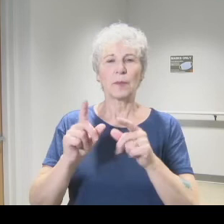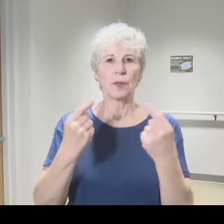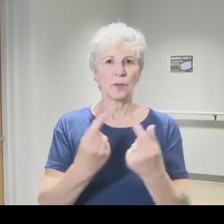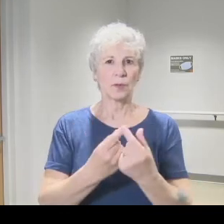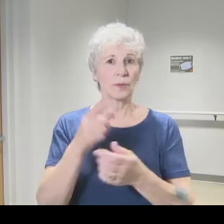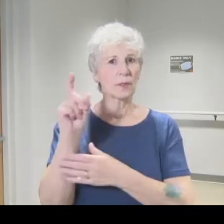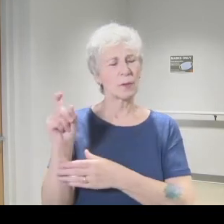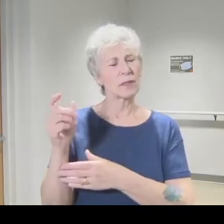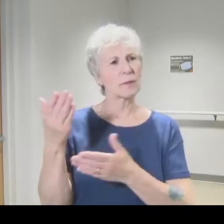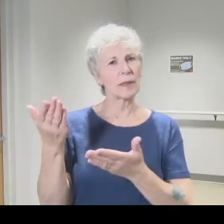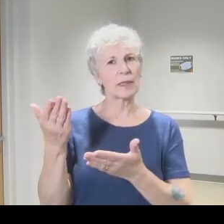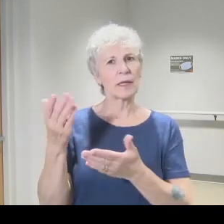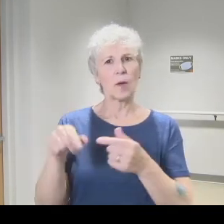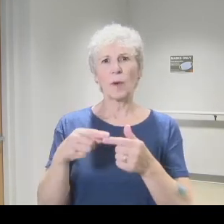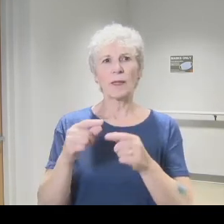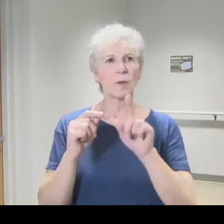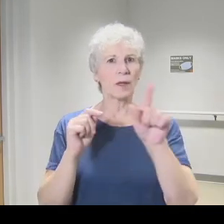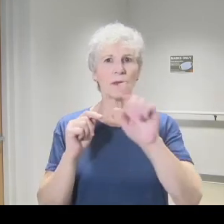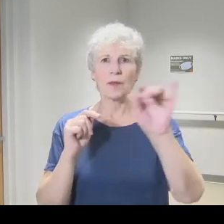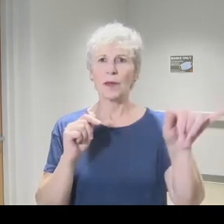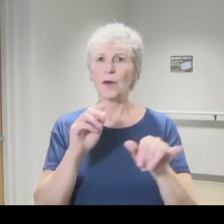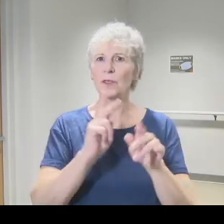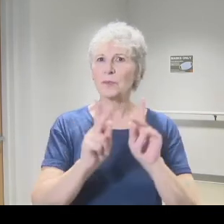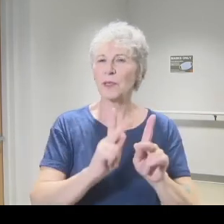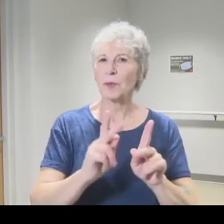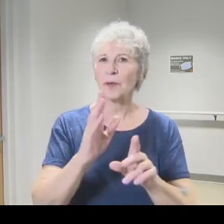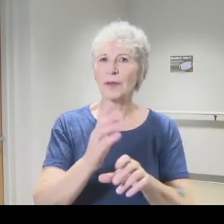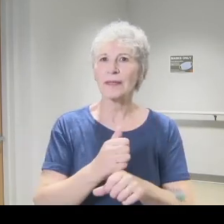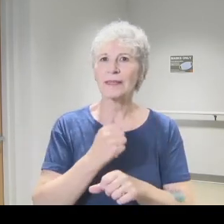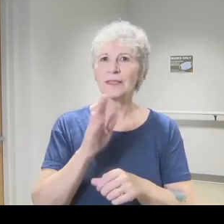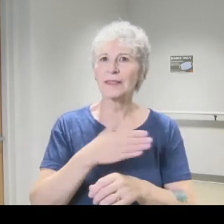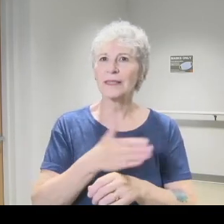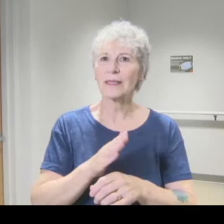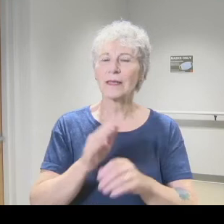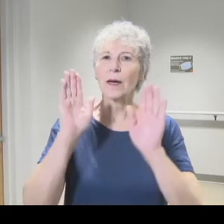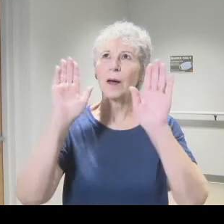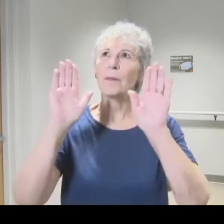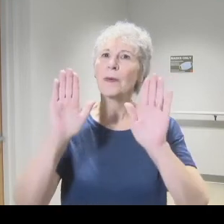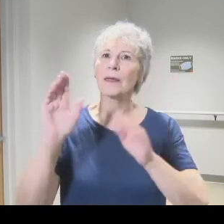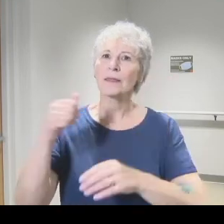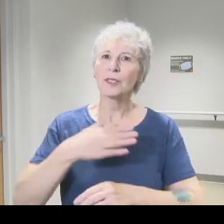might arise, when will these people get to sing Amazing Grace like we do?